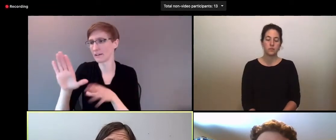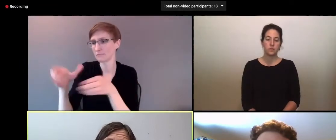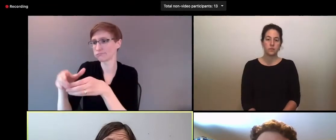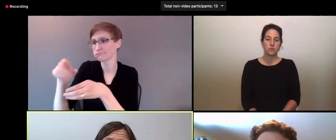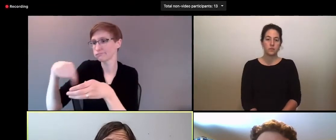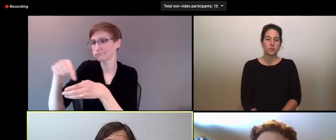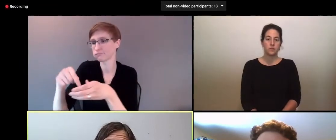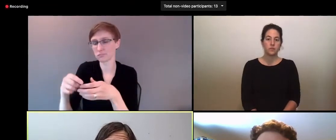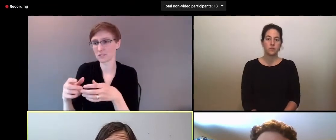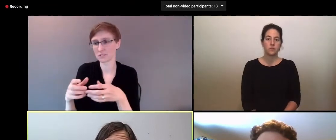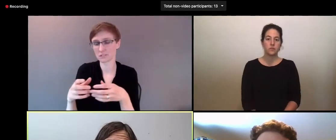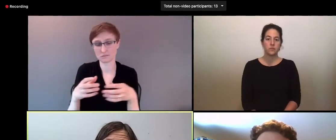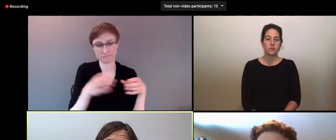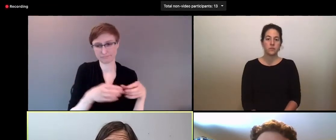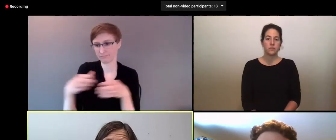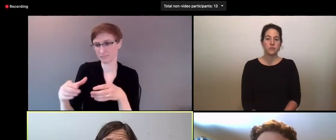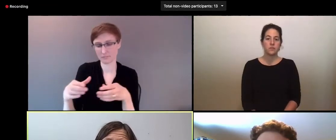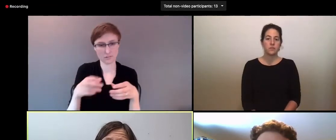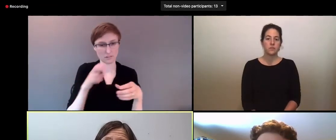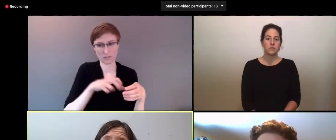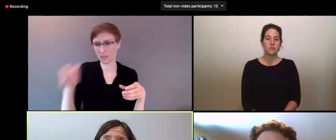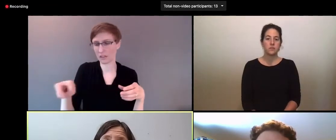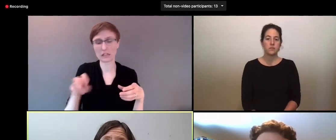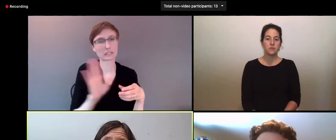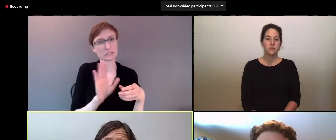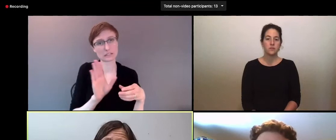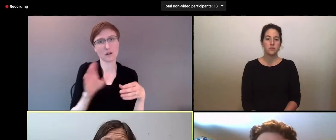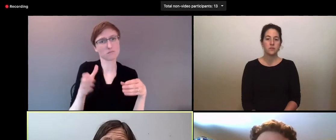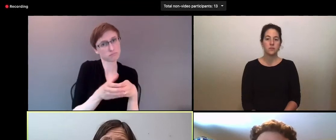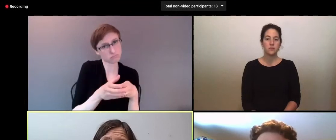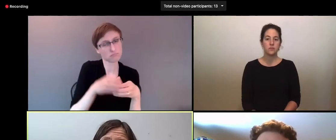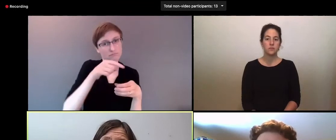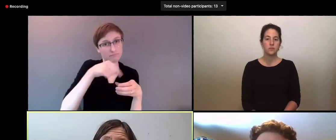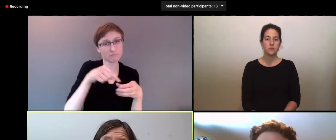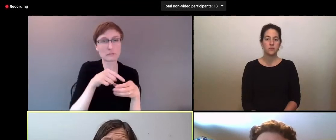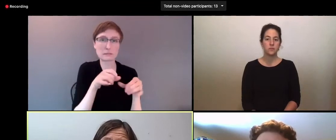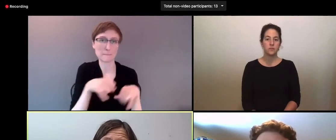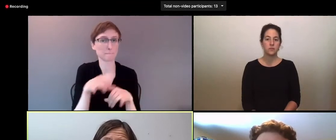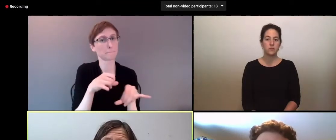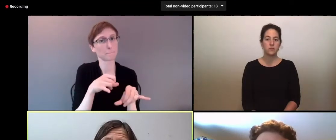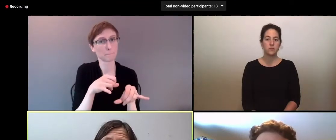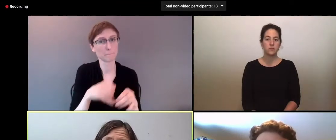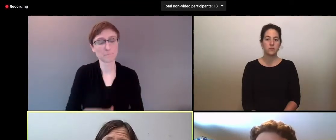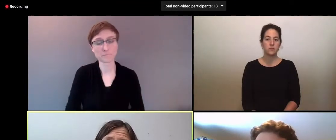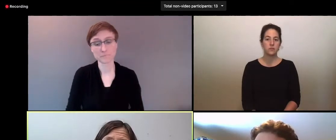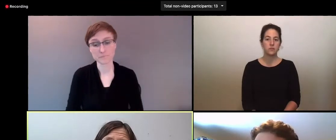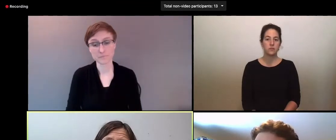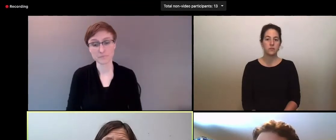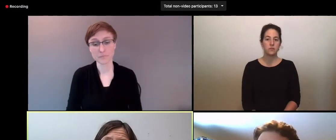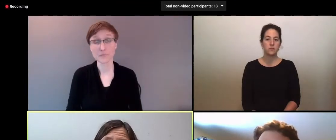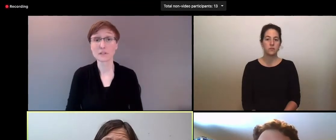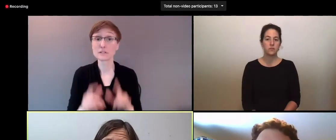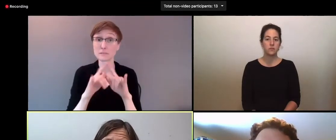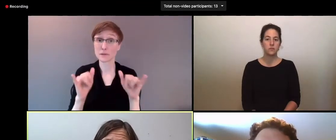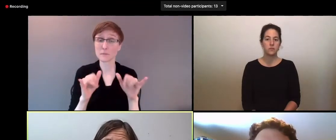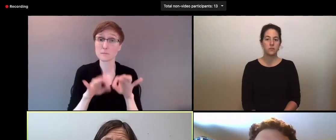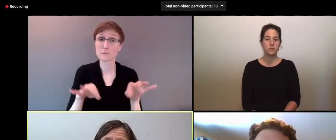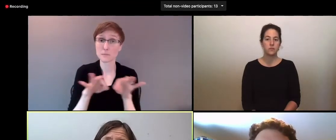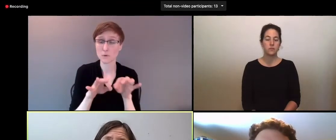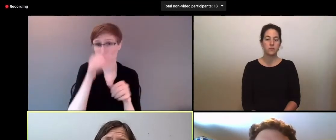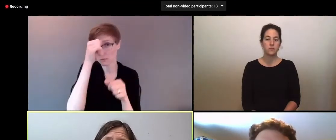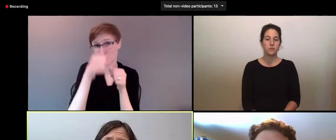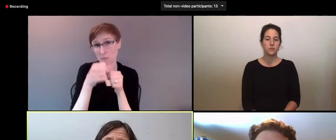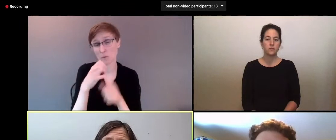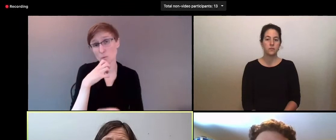about the health risks to people who are older, who have underlying